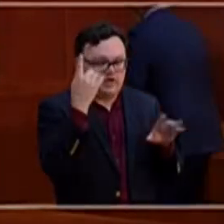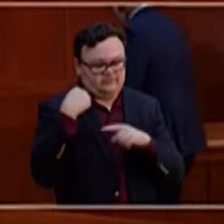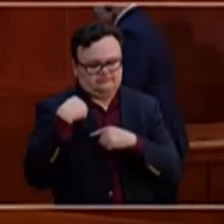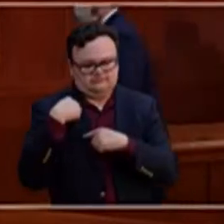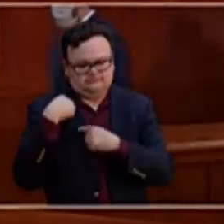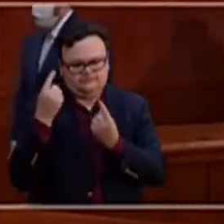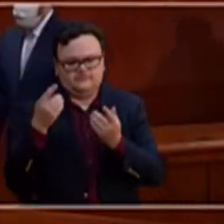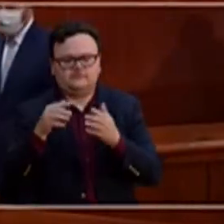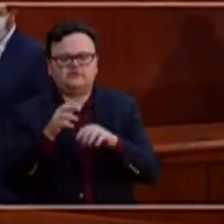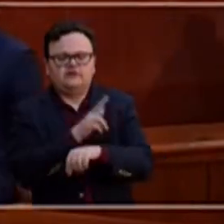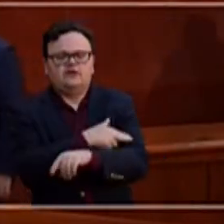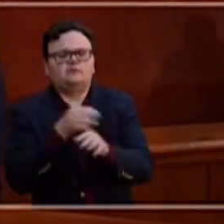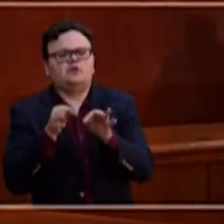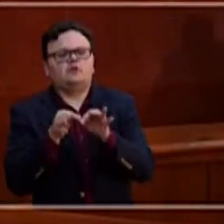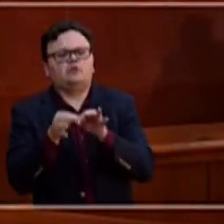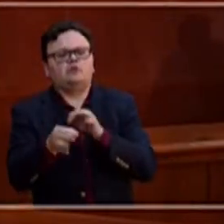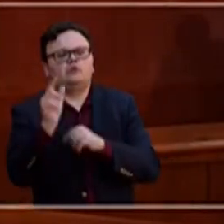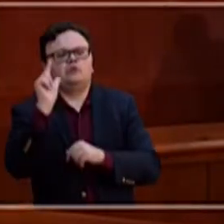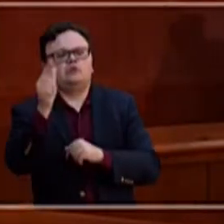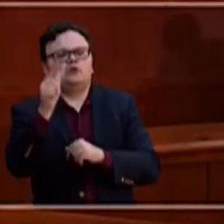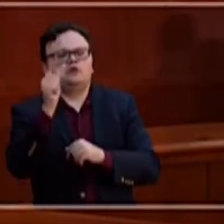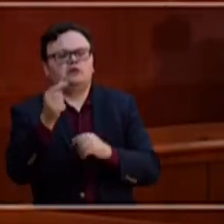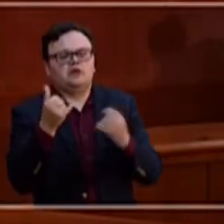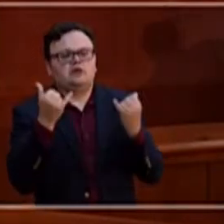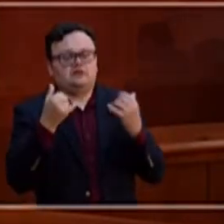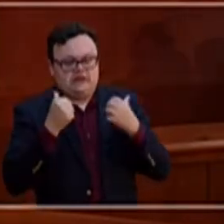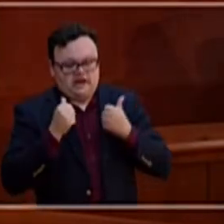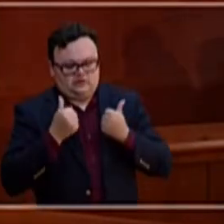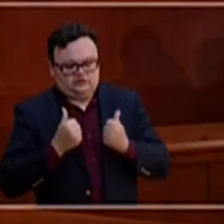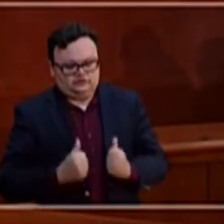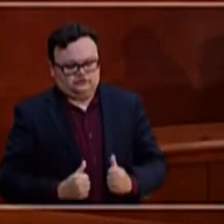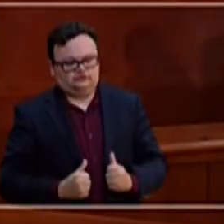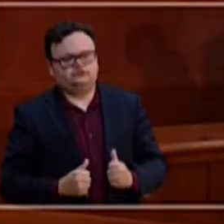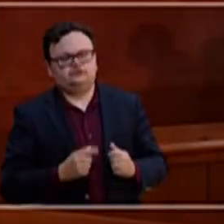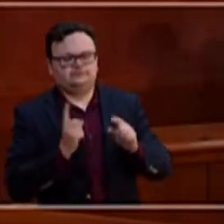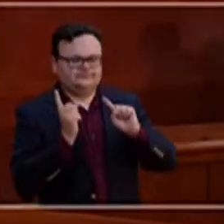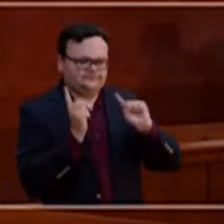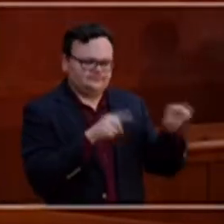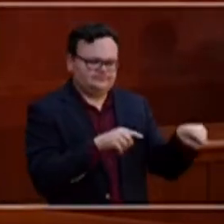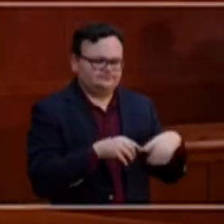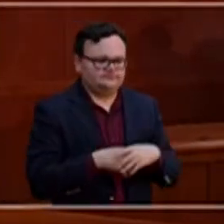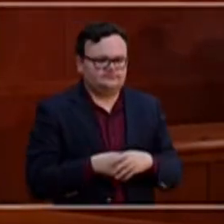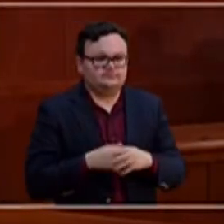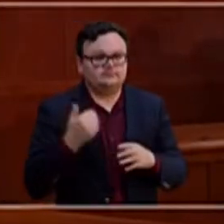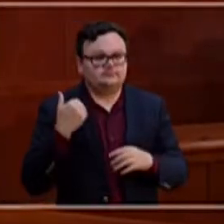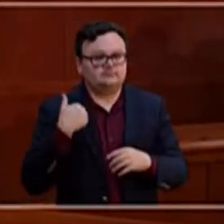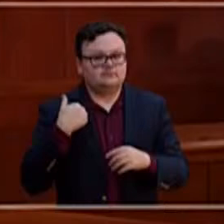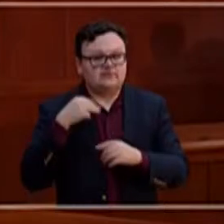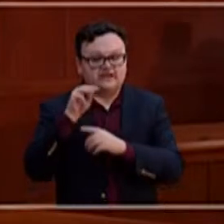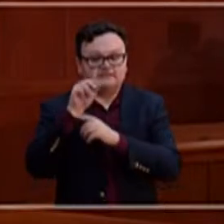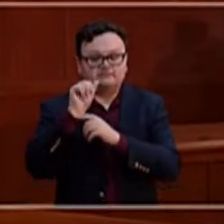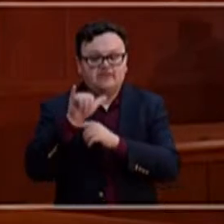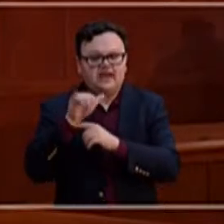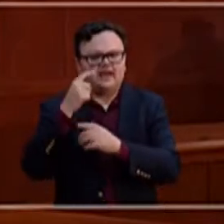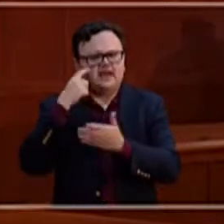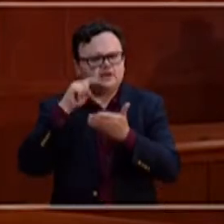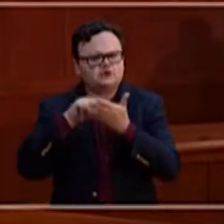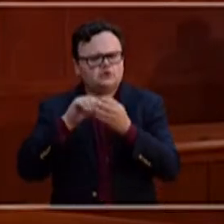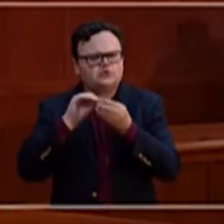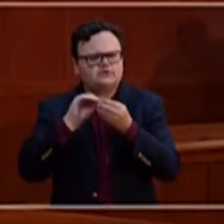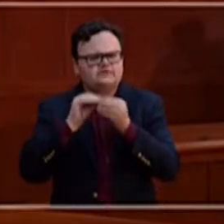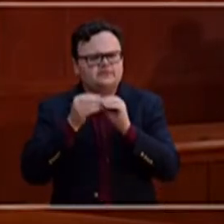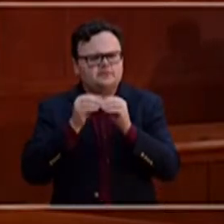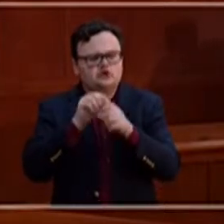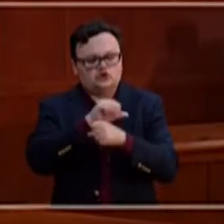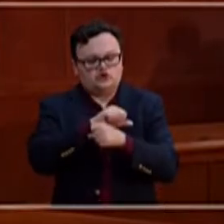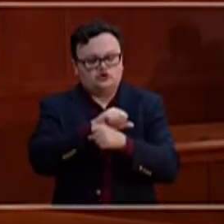in particular. And so obviously, people started to become more comfortable going back in May because the prevalence was low in Florida at the beginning of